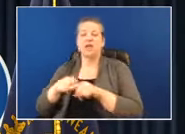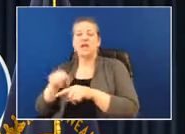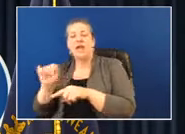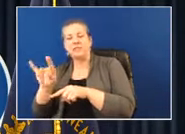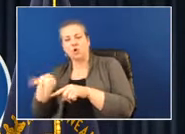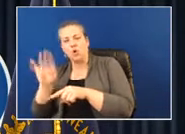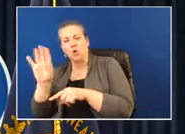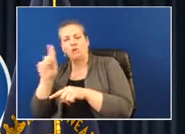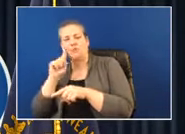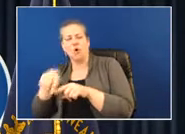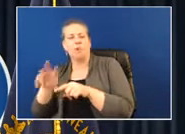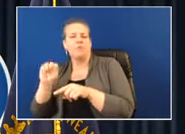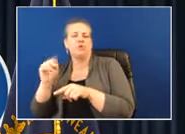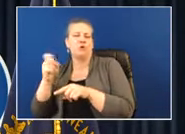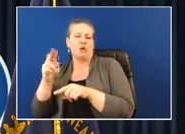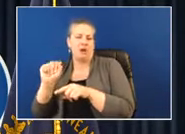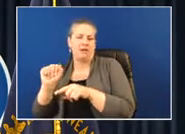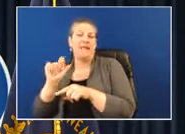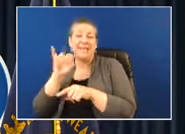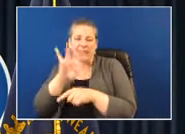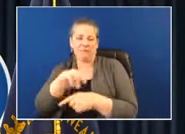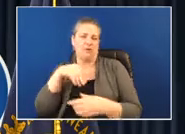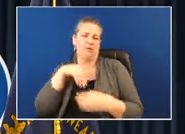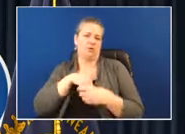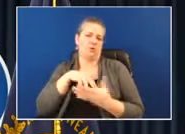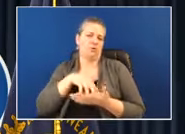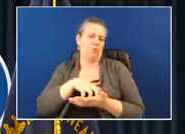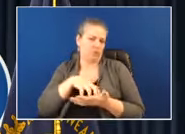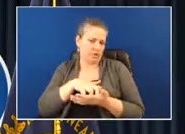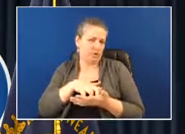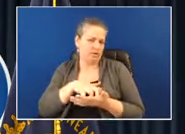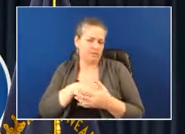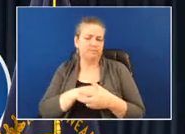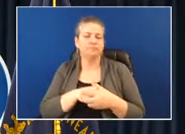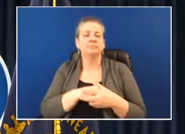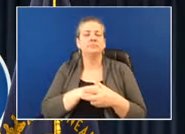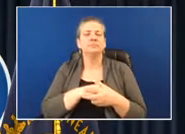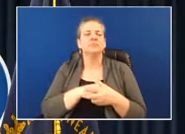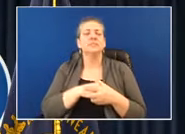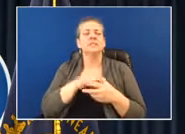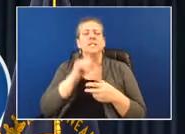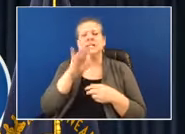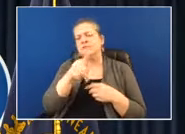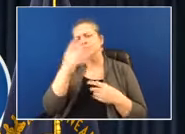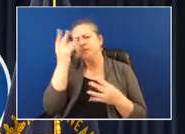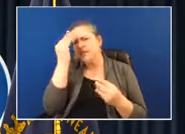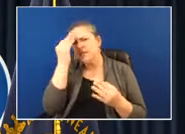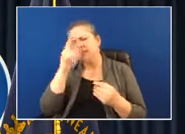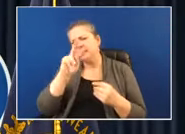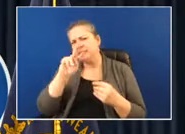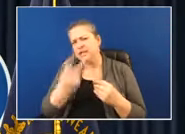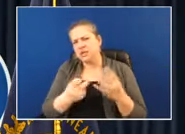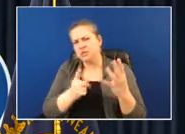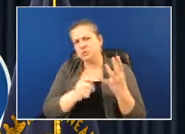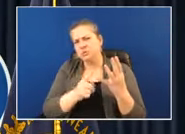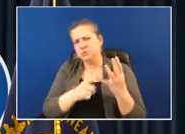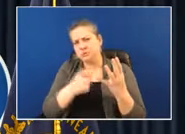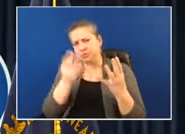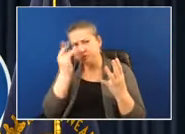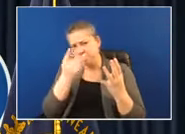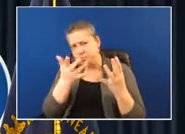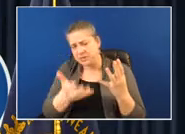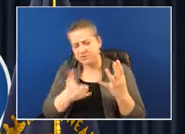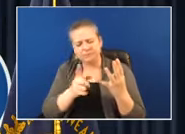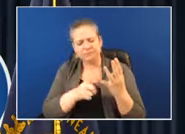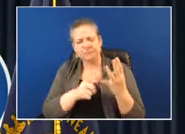immune compromising condition. What I would strongly recommend is if you're thinking about getting a second booster, I'd encourage you to consult